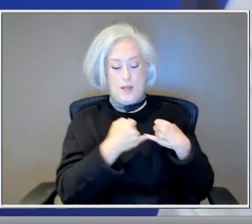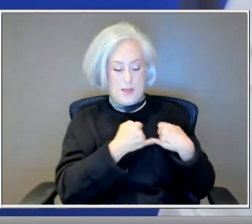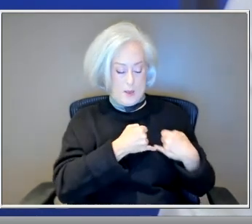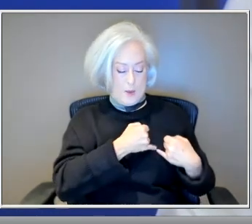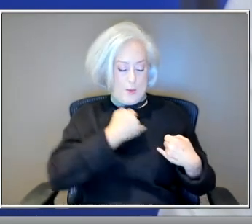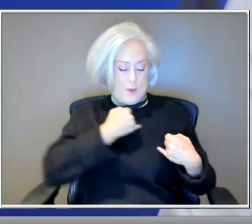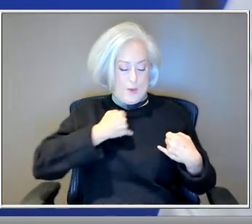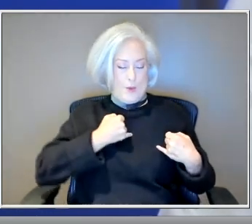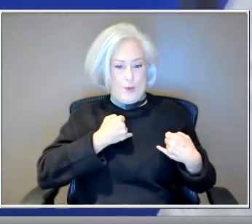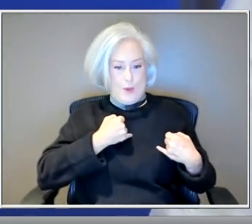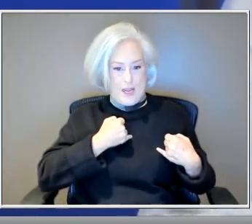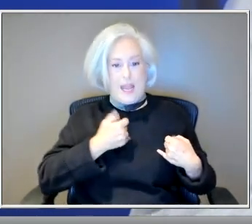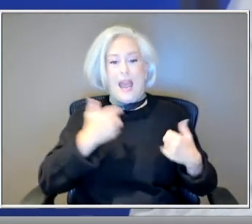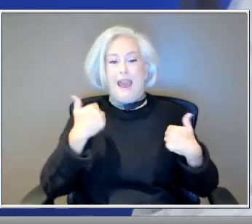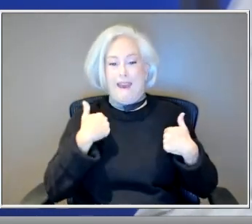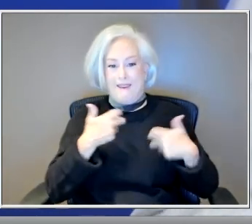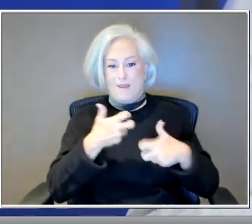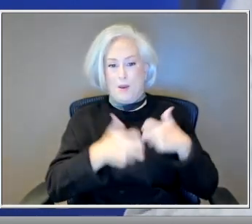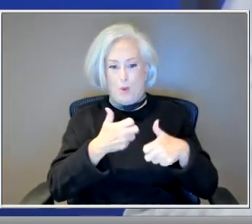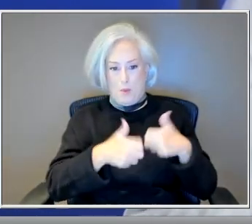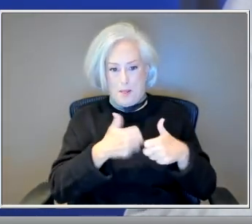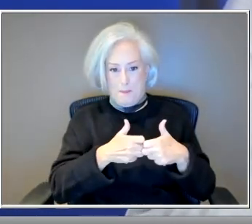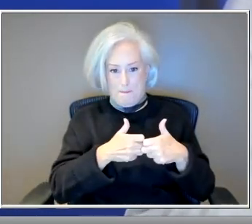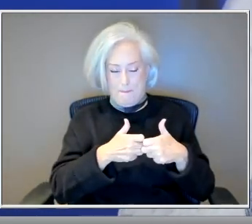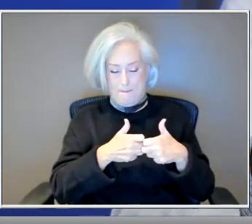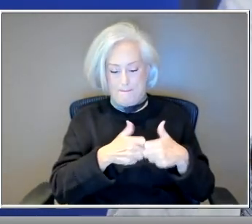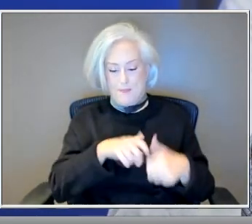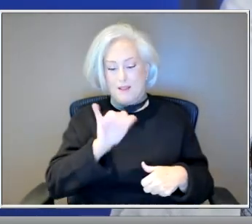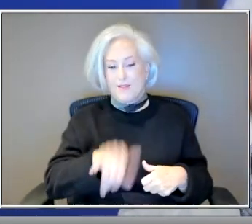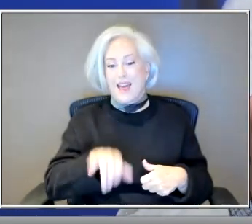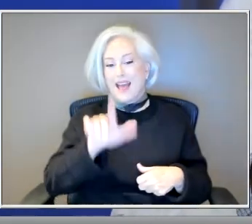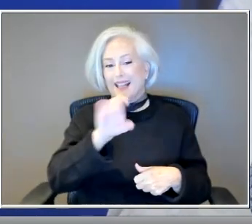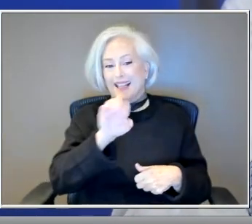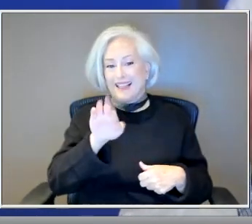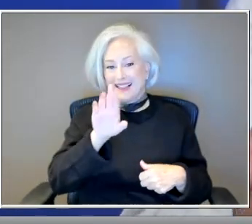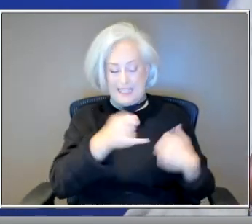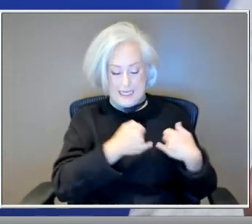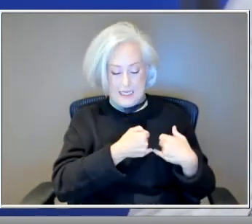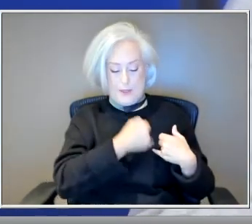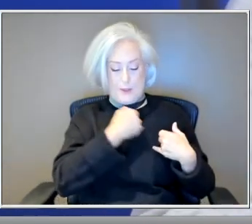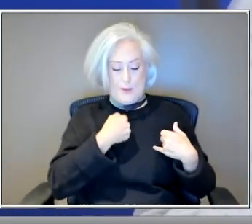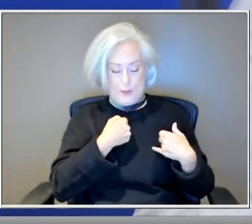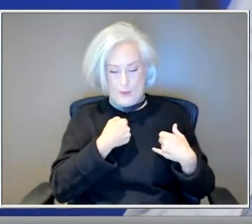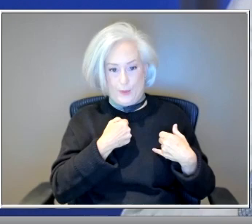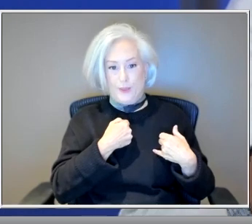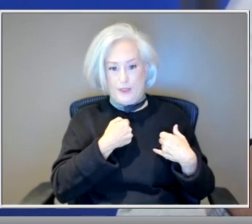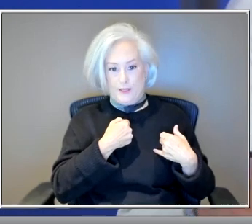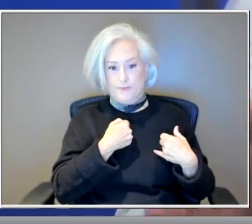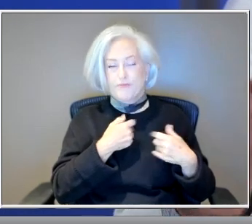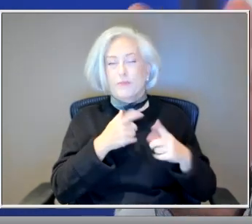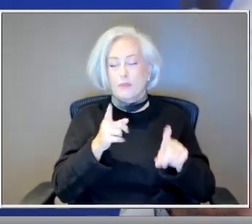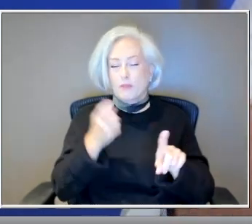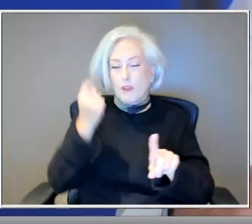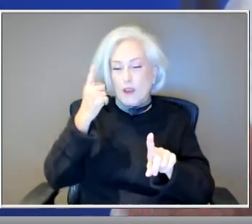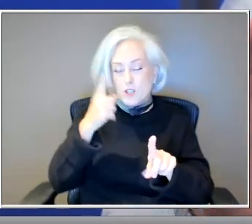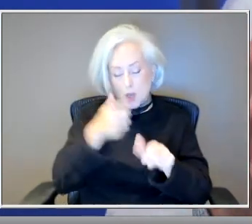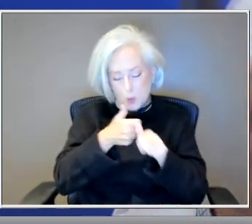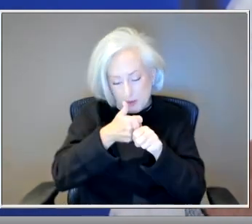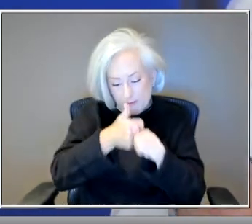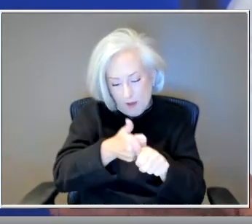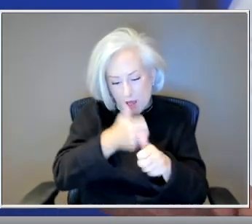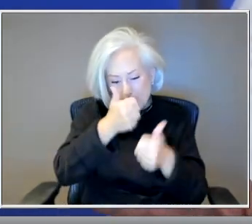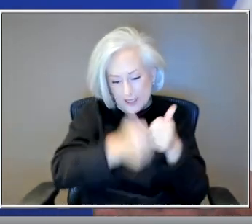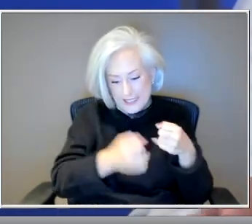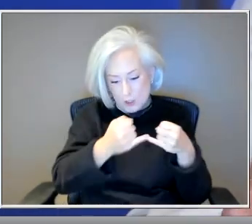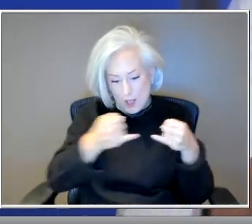So the lead was not, there's several numbers that we track for these leads, and some of those numbers were starting to